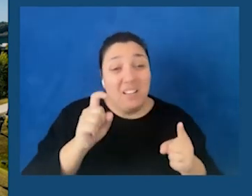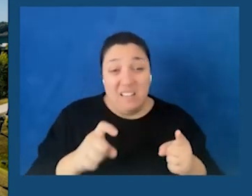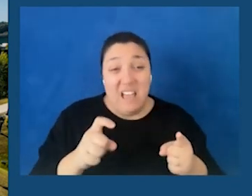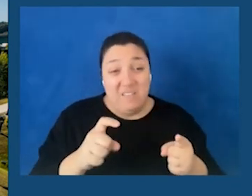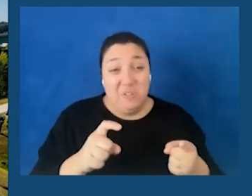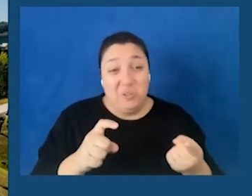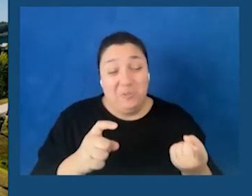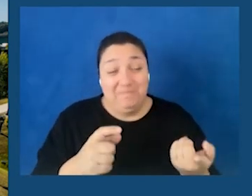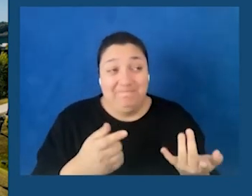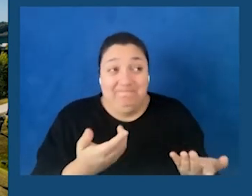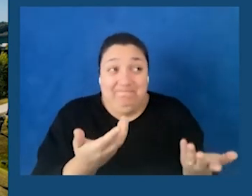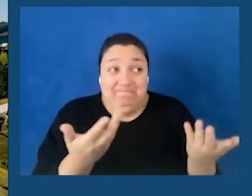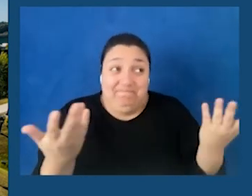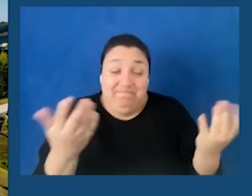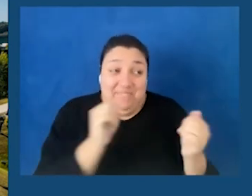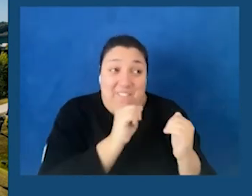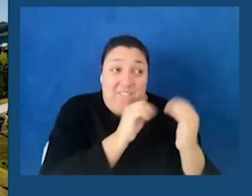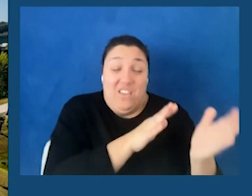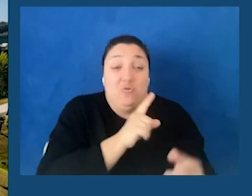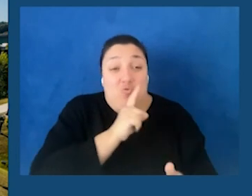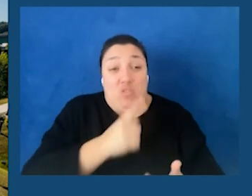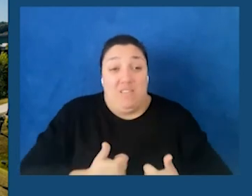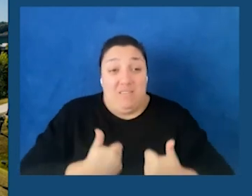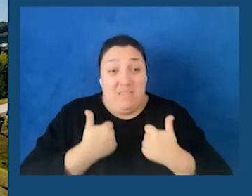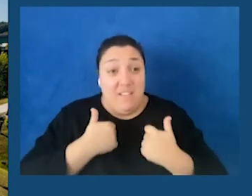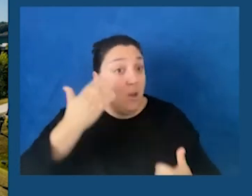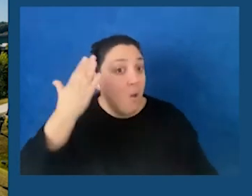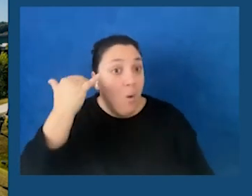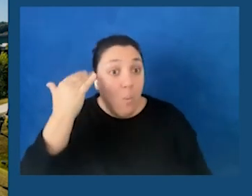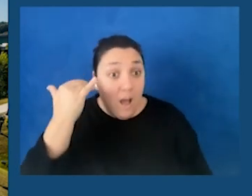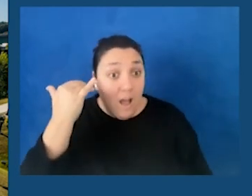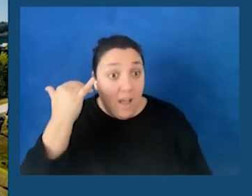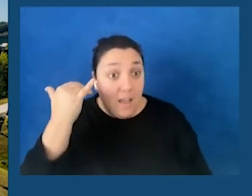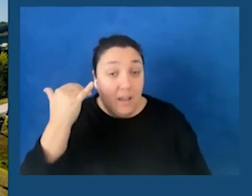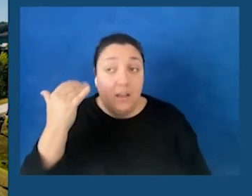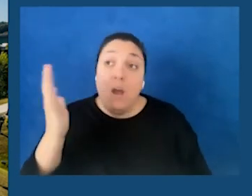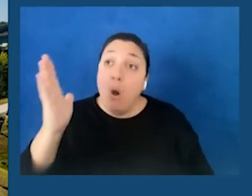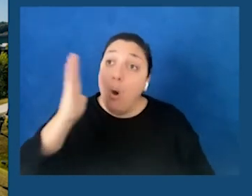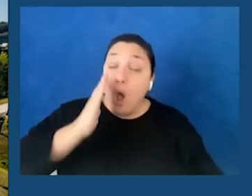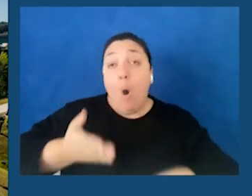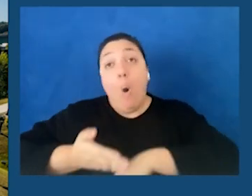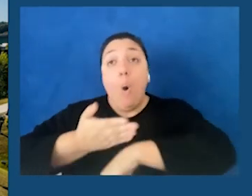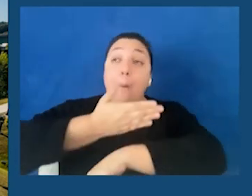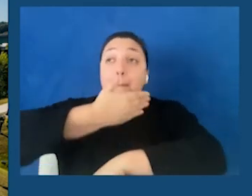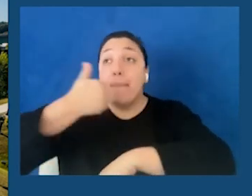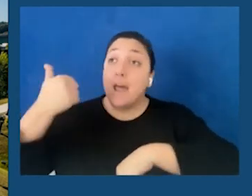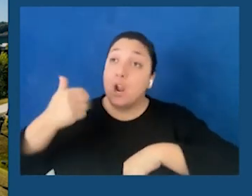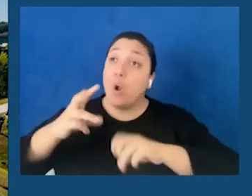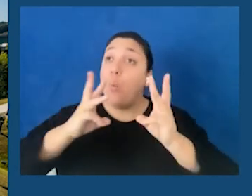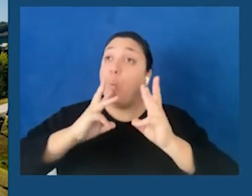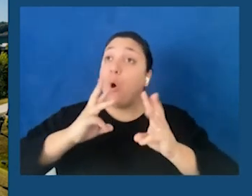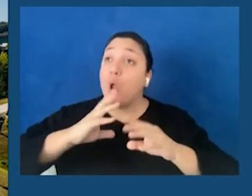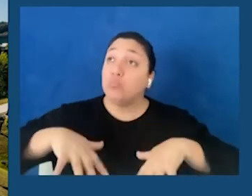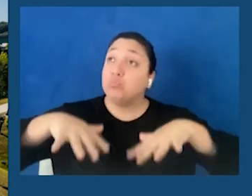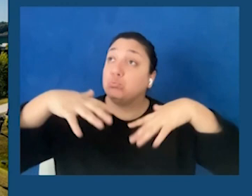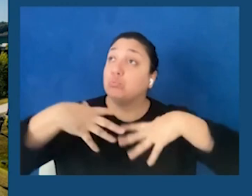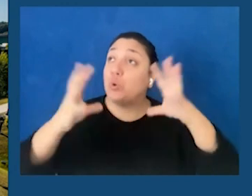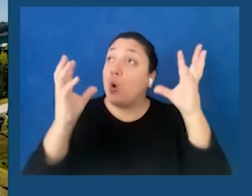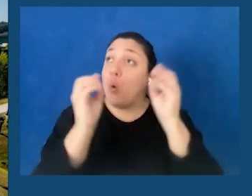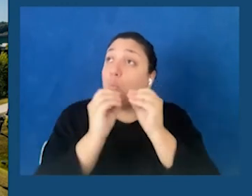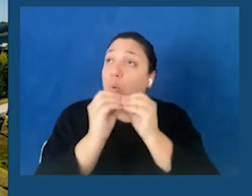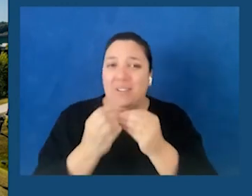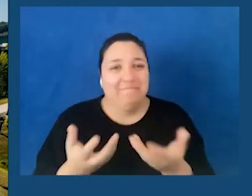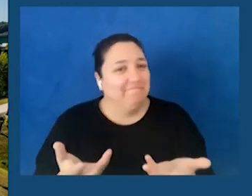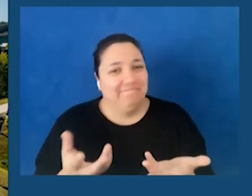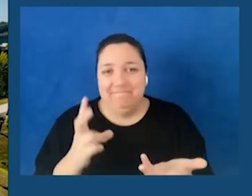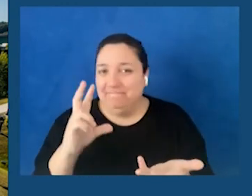climate change because we're not going backwards anytime soon, my friends. I think that's really apparent. So people want to live here, that's great, but they also have to feel